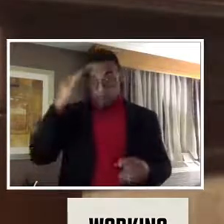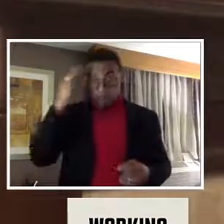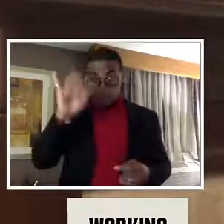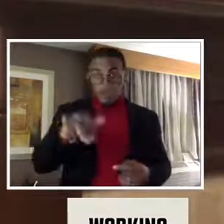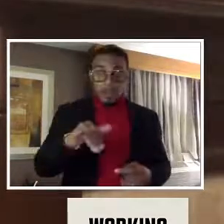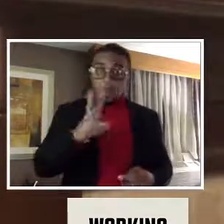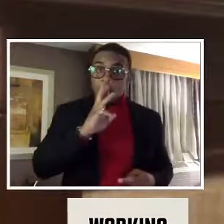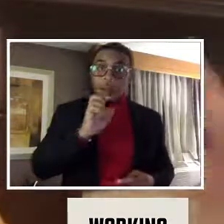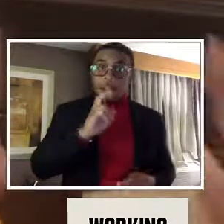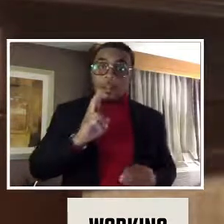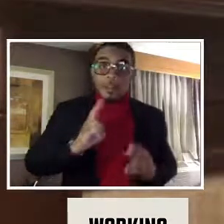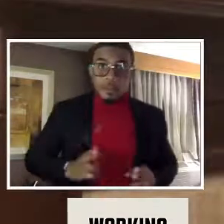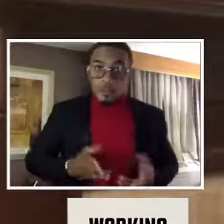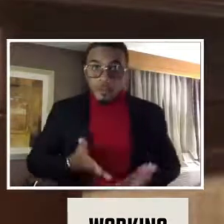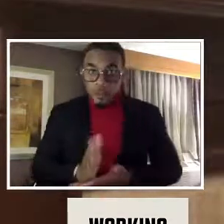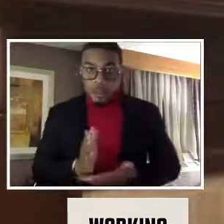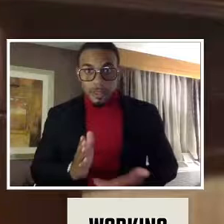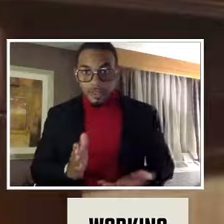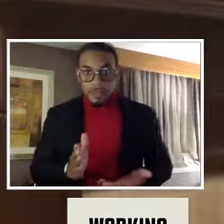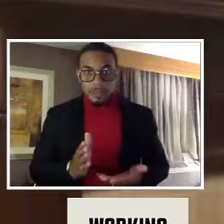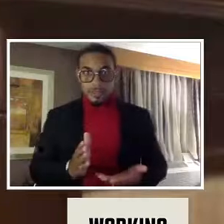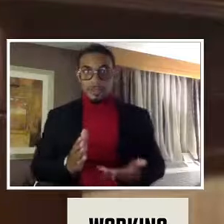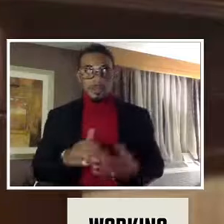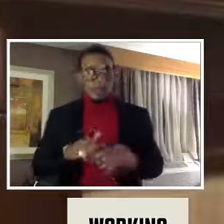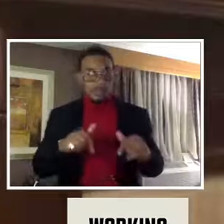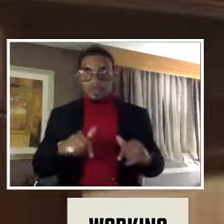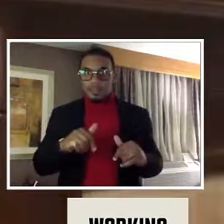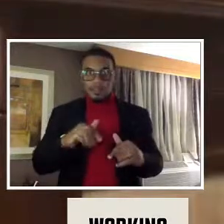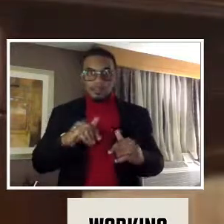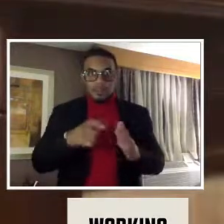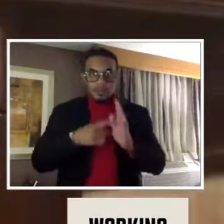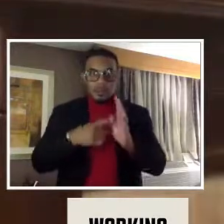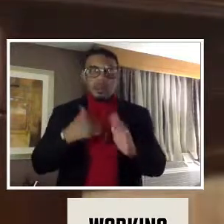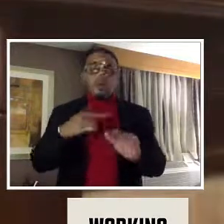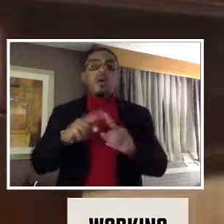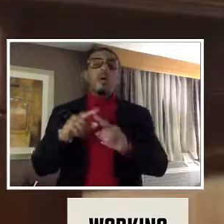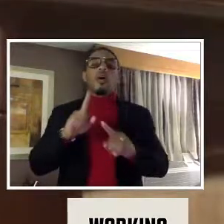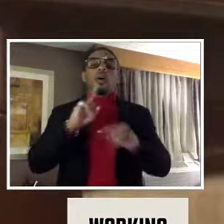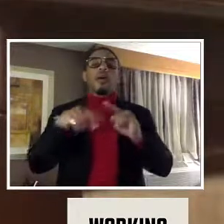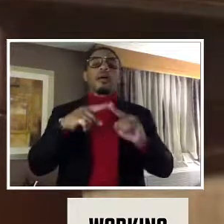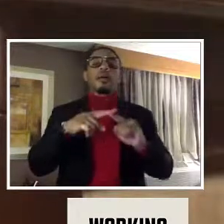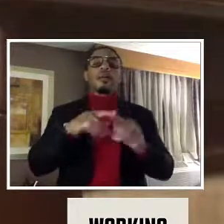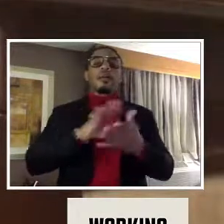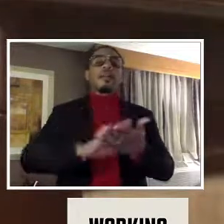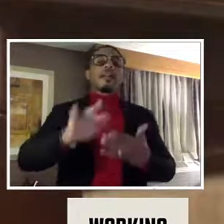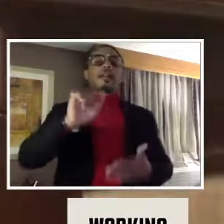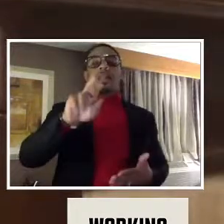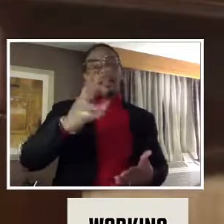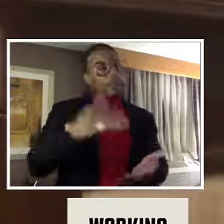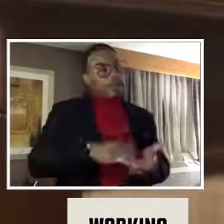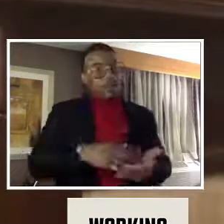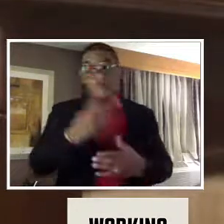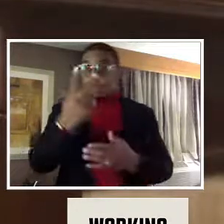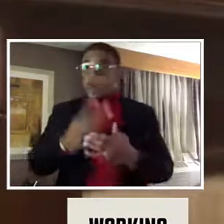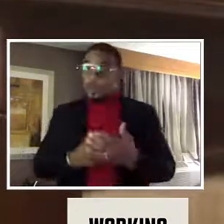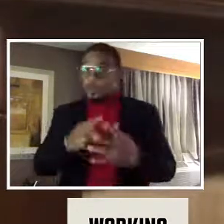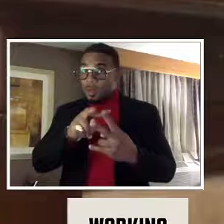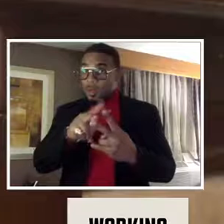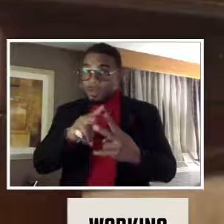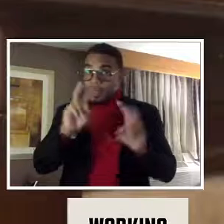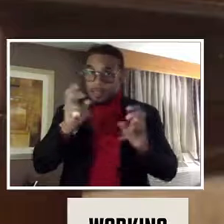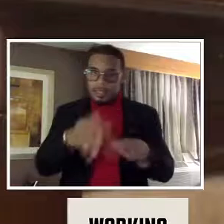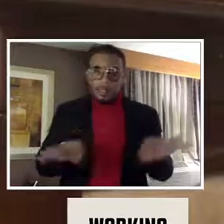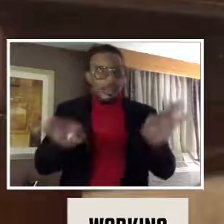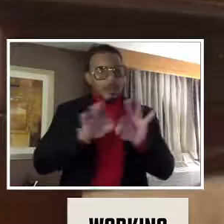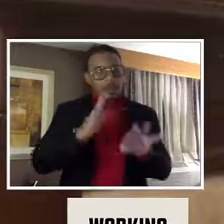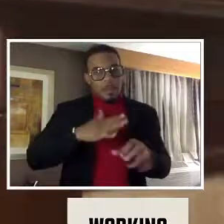that water is a right in this charter. We also are talking about clean air. Again, both of these issues are so